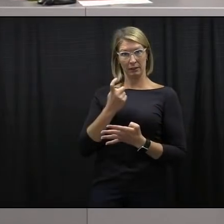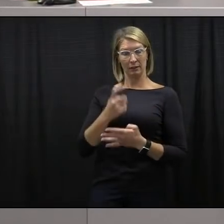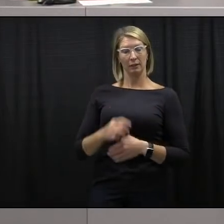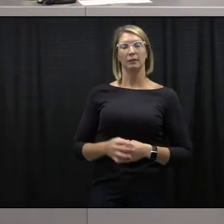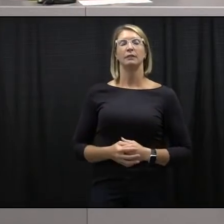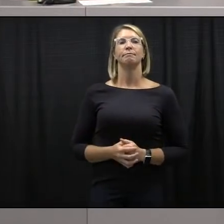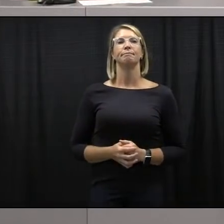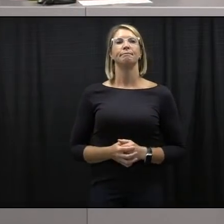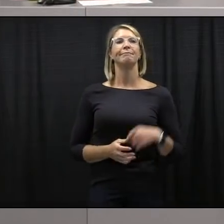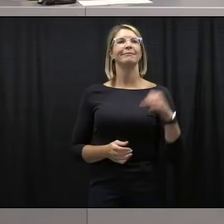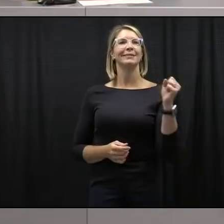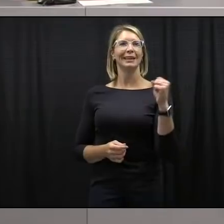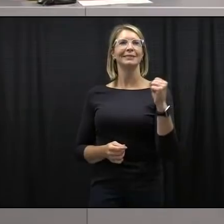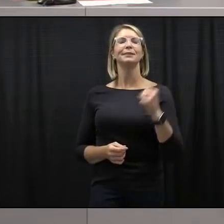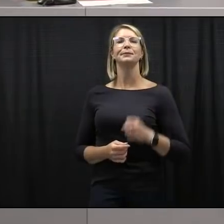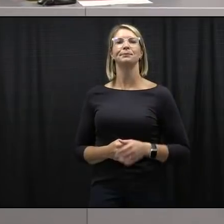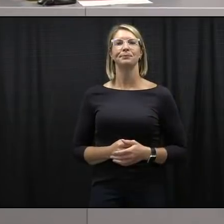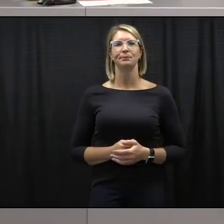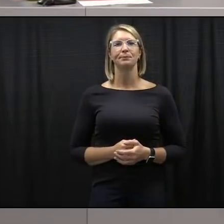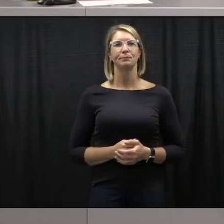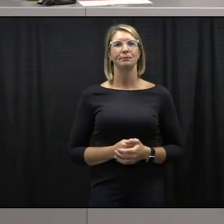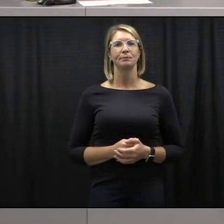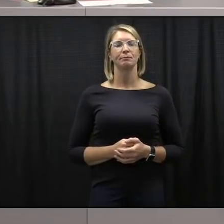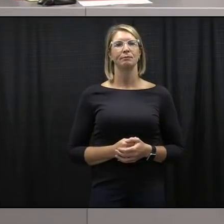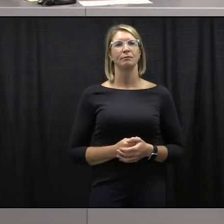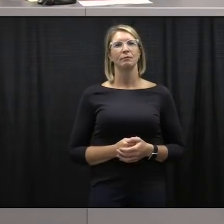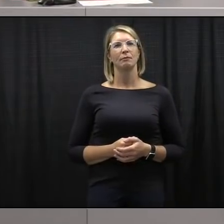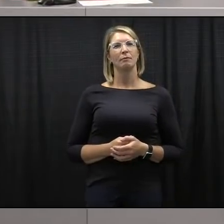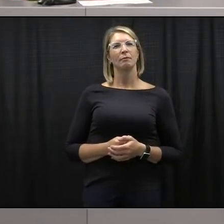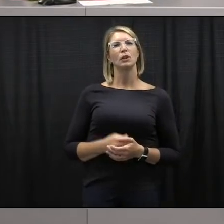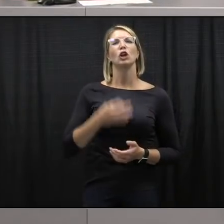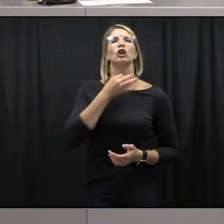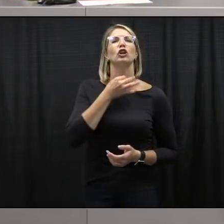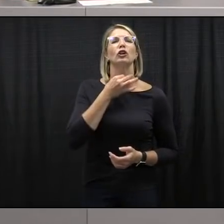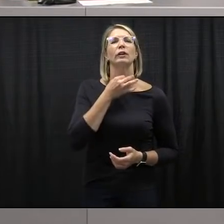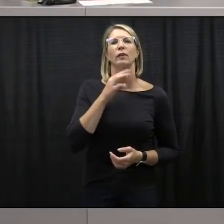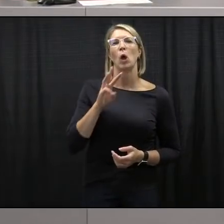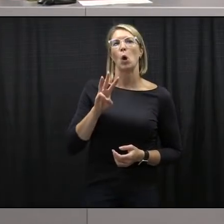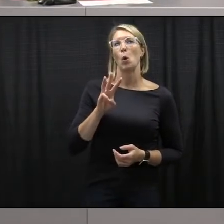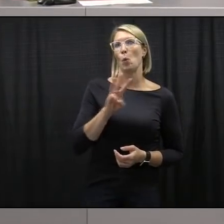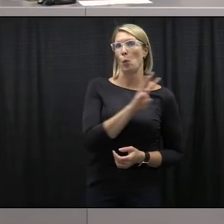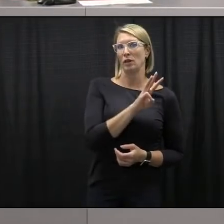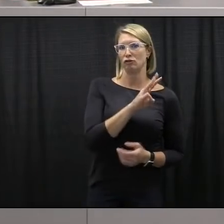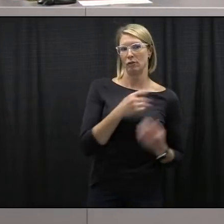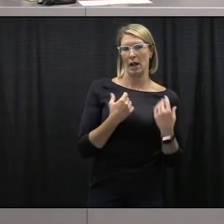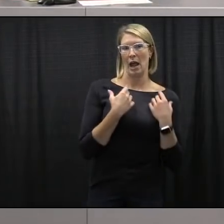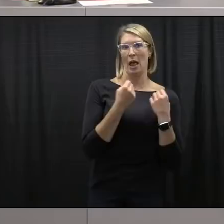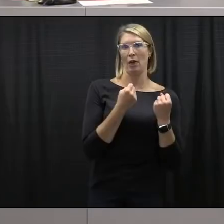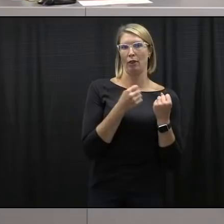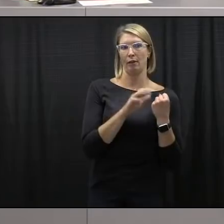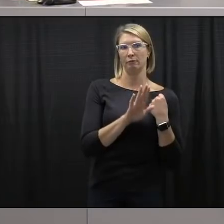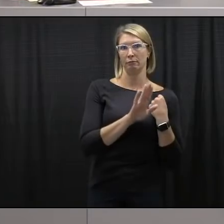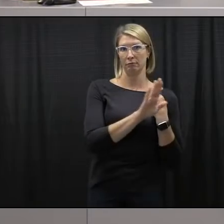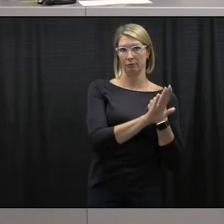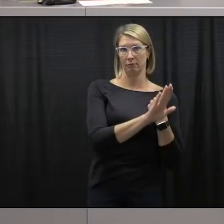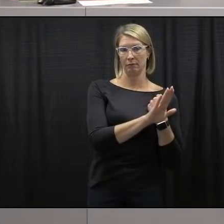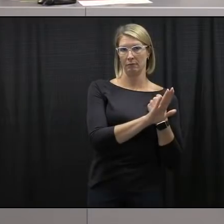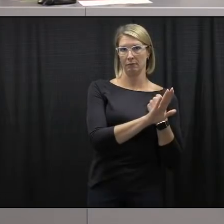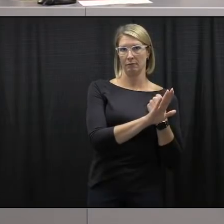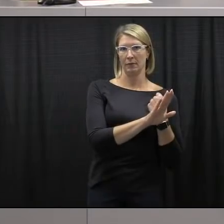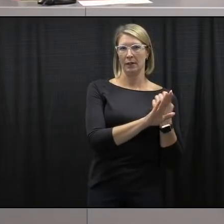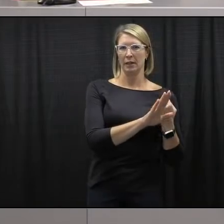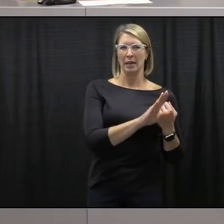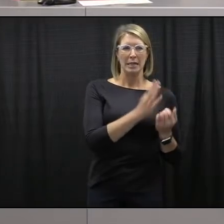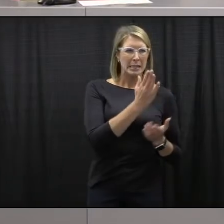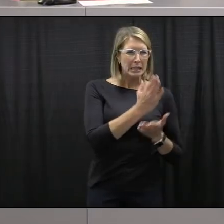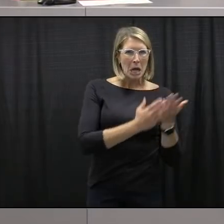Leslie. Just wondering about in Western Health that there has been talk that there were no vaccines for first doses